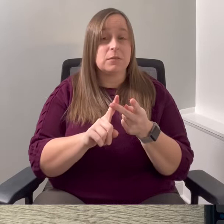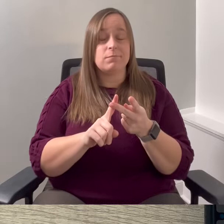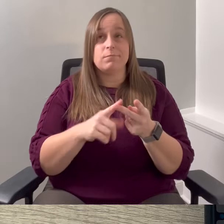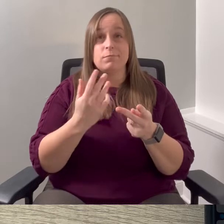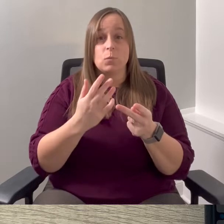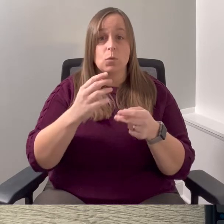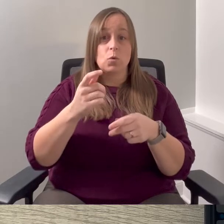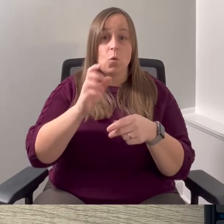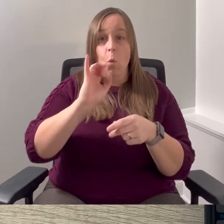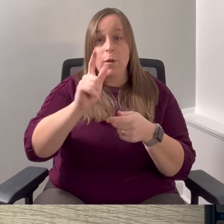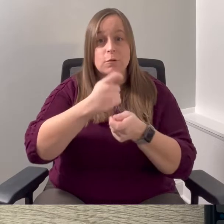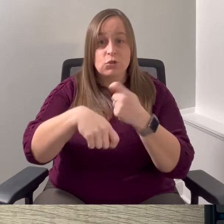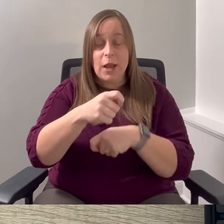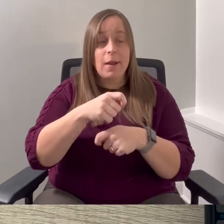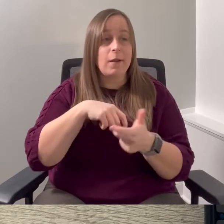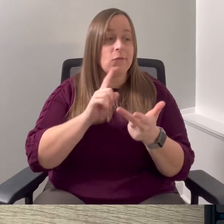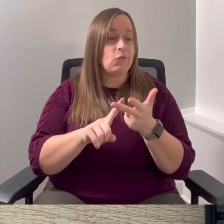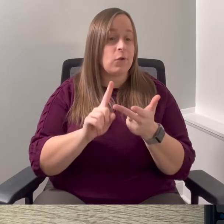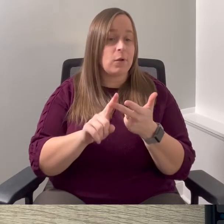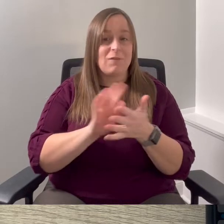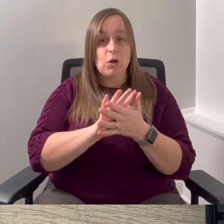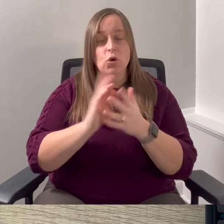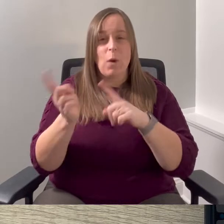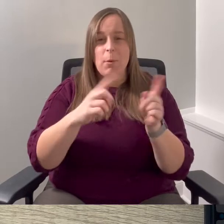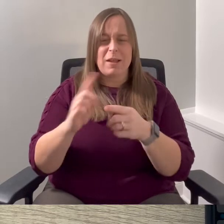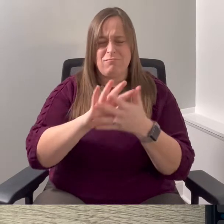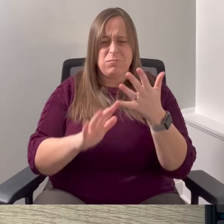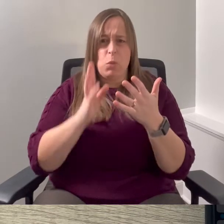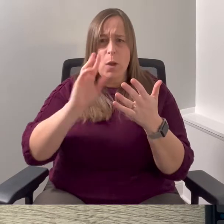changes, wiper blades, things are going to go on your car.